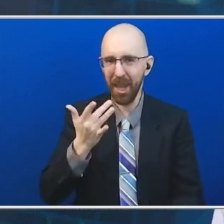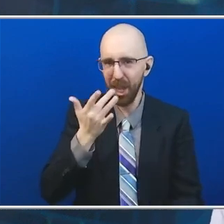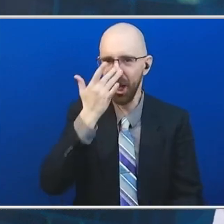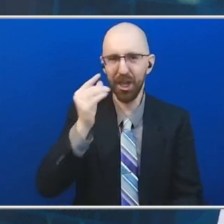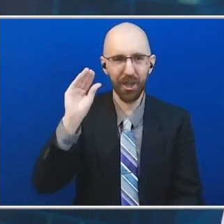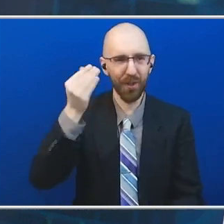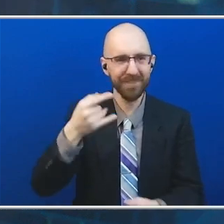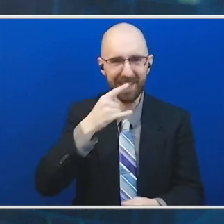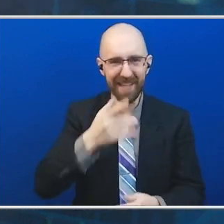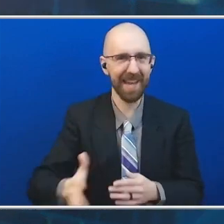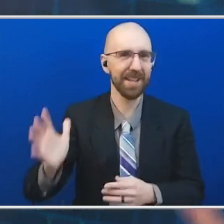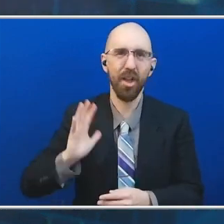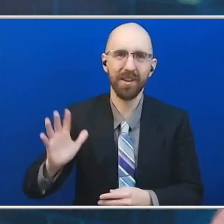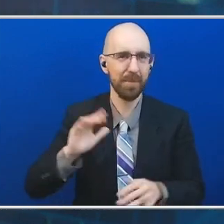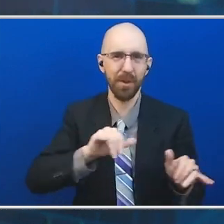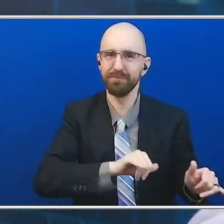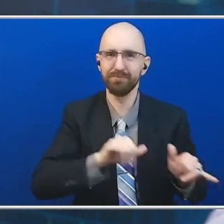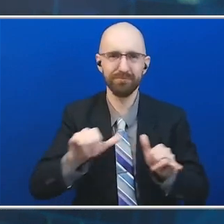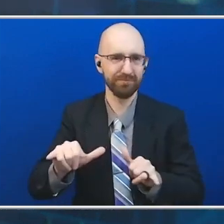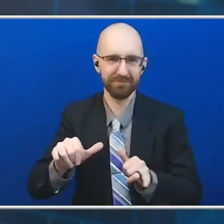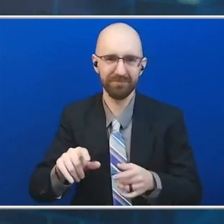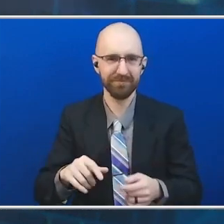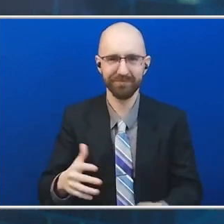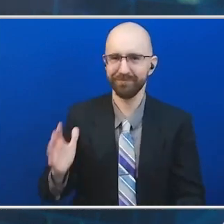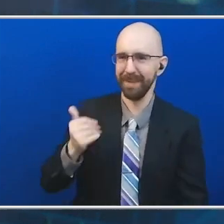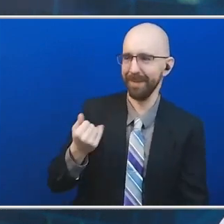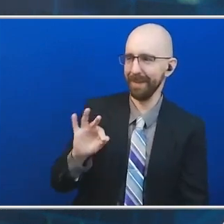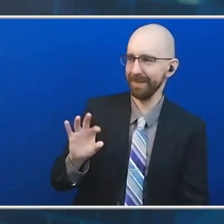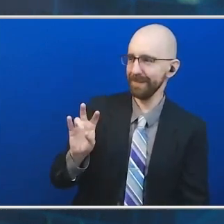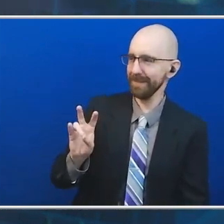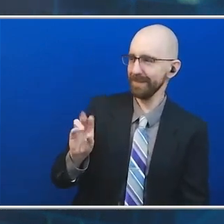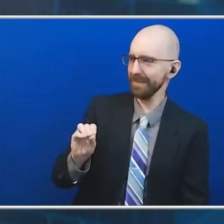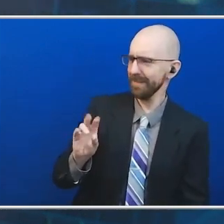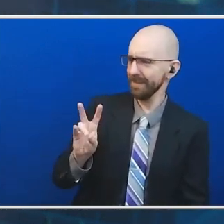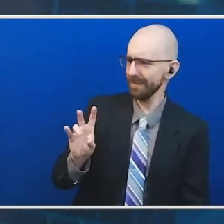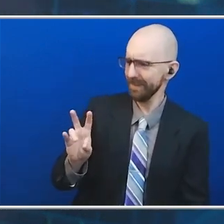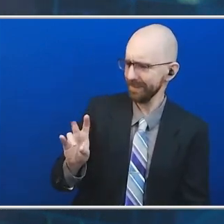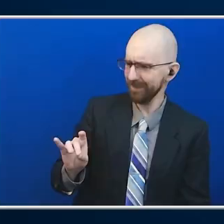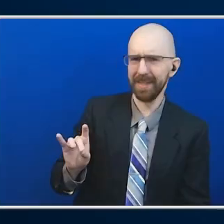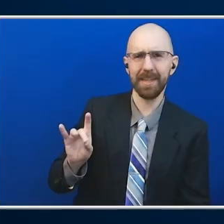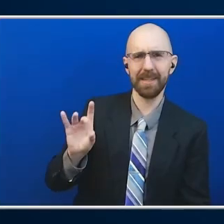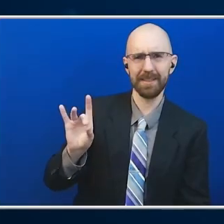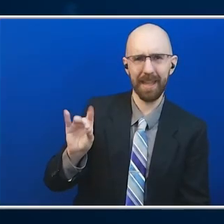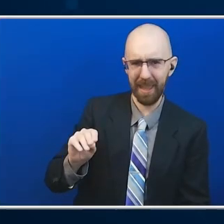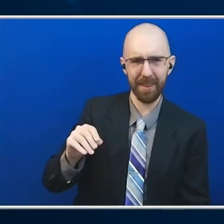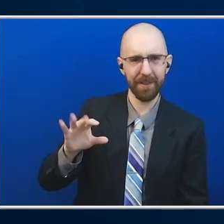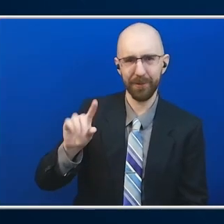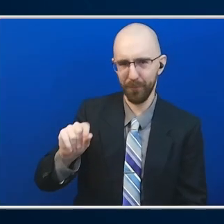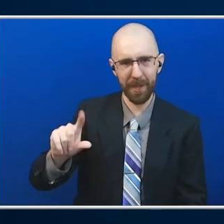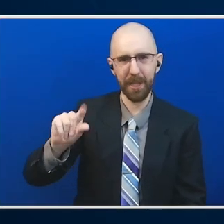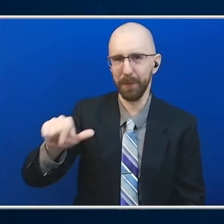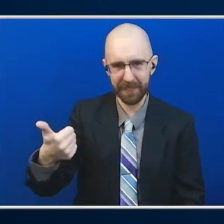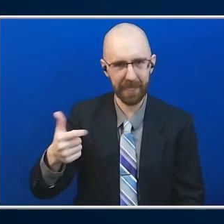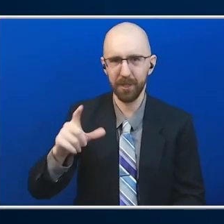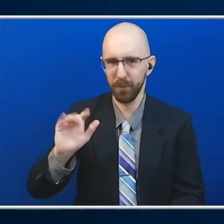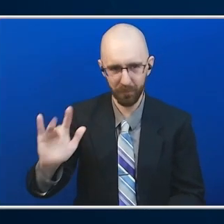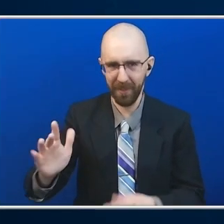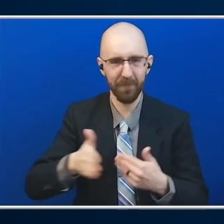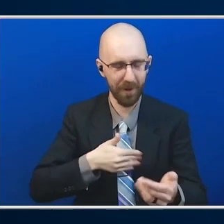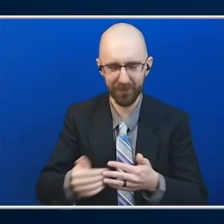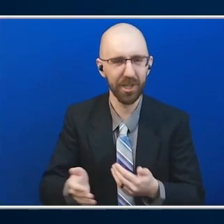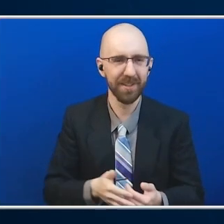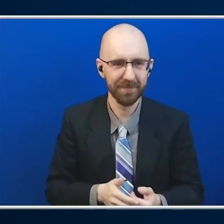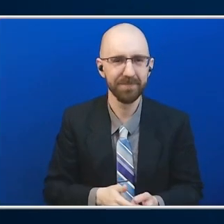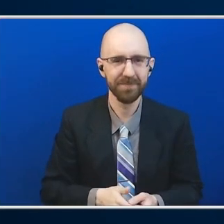back in 1960, 70, 80, 90, 20, 2010, 2025. Oh, that's